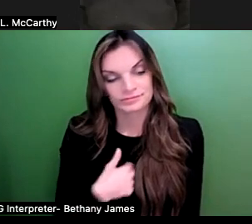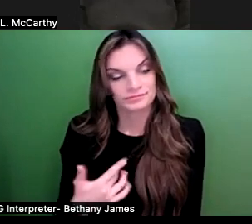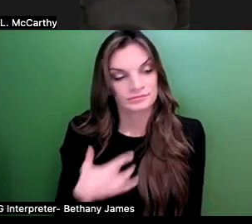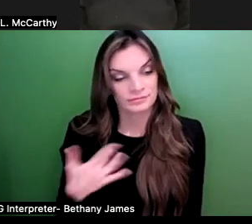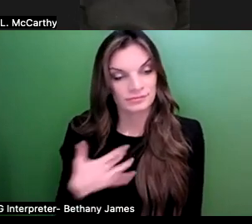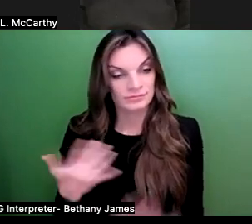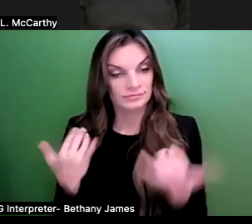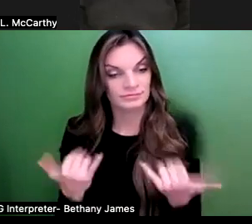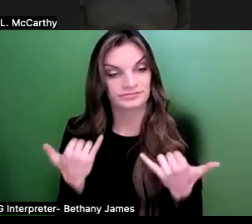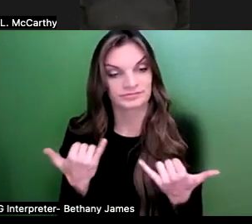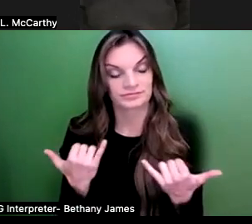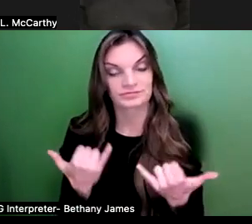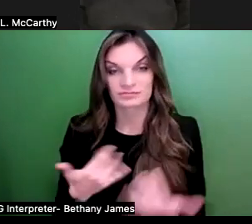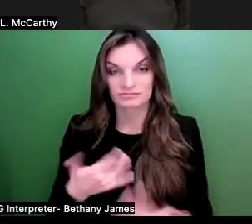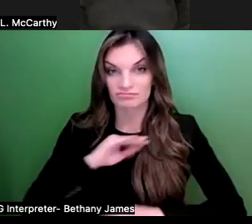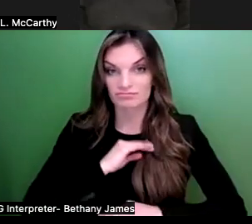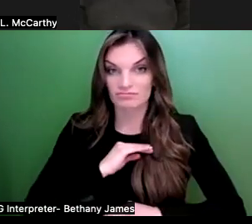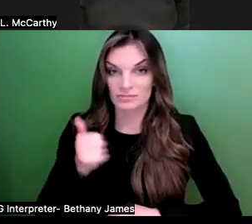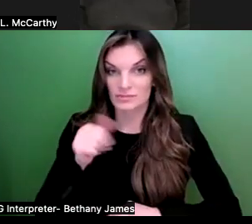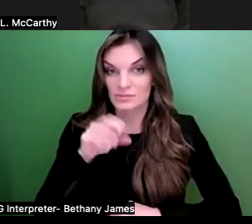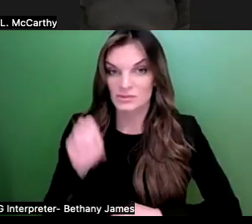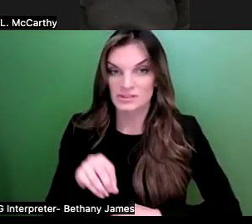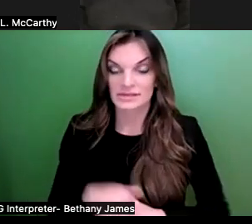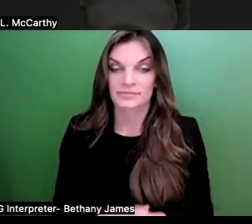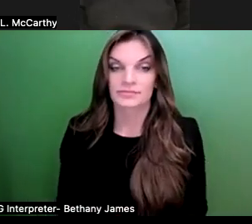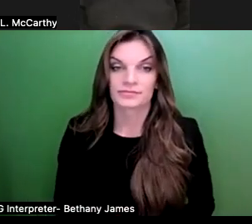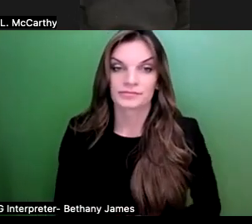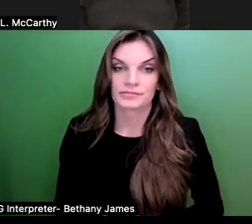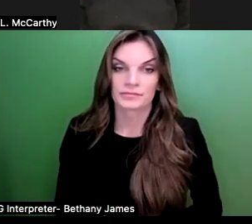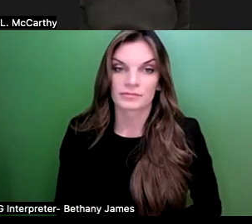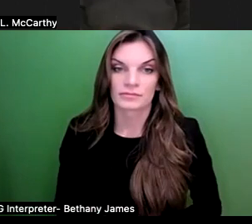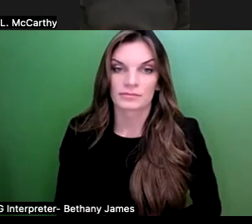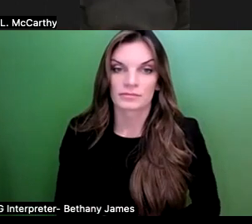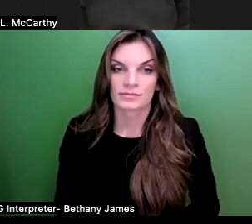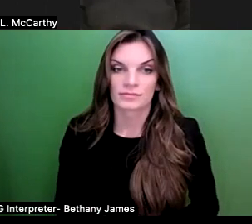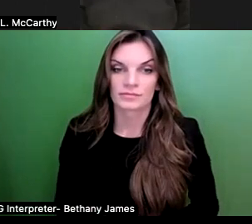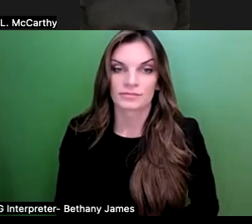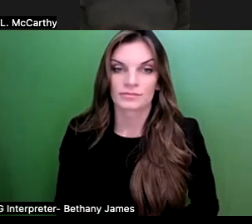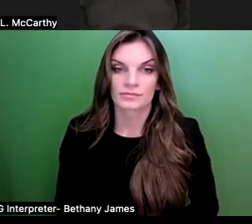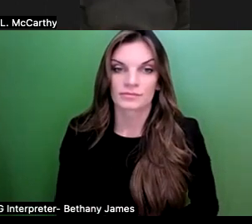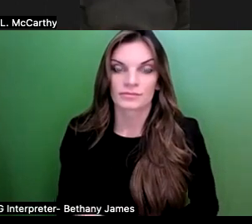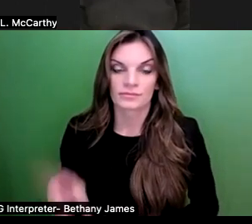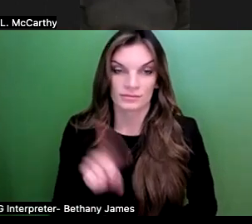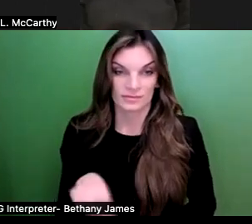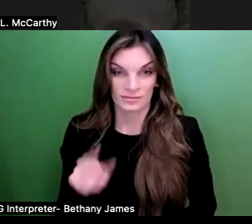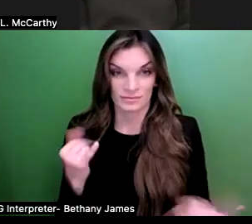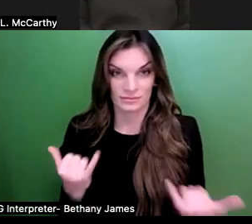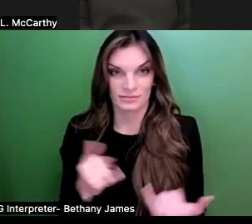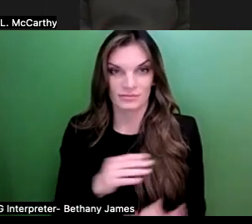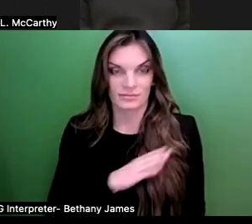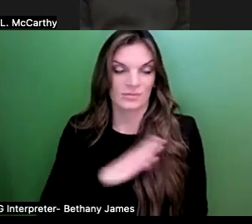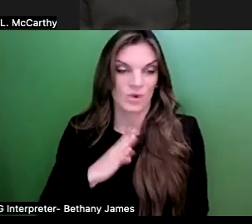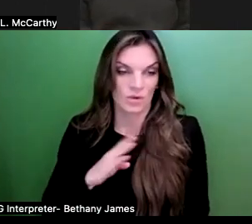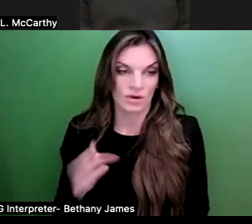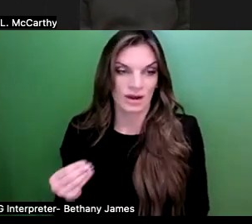current rate is sufficient. For members of the board, the current board, and the mayor to voice concern